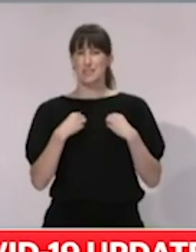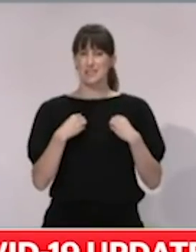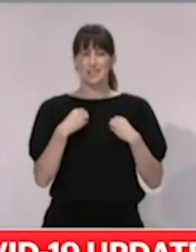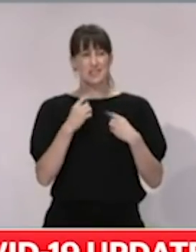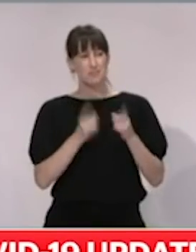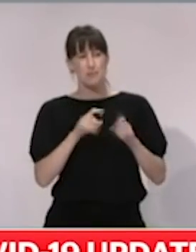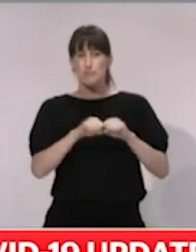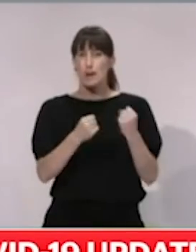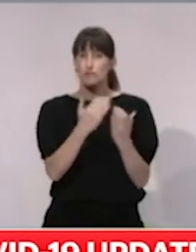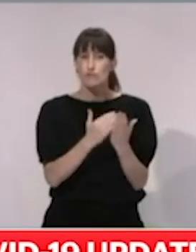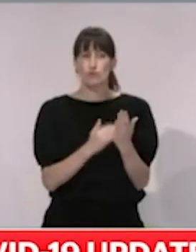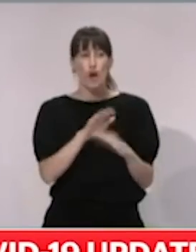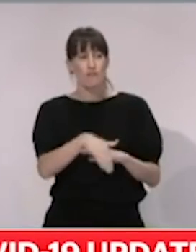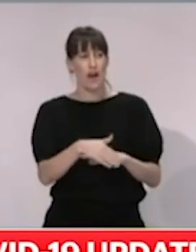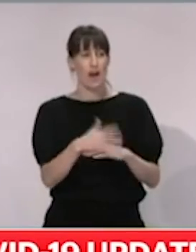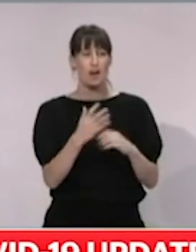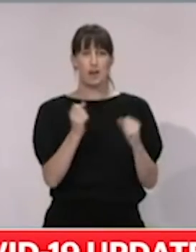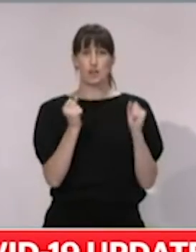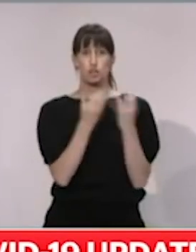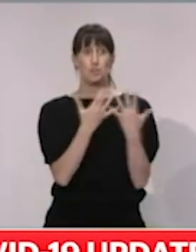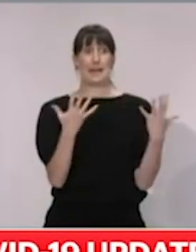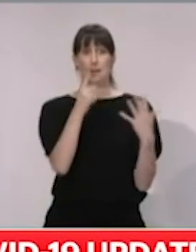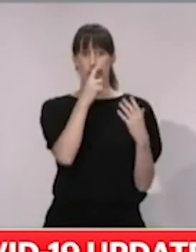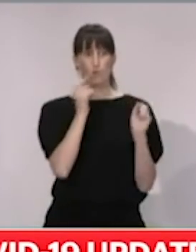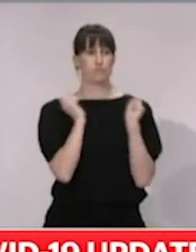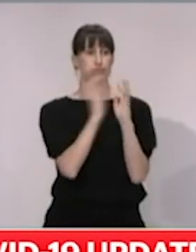which we believe is now settling down.